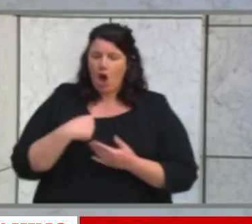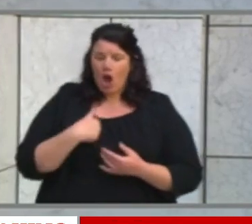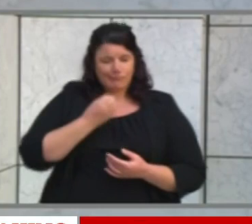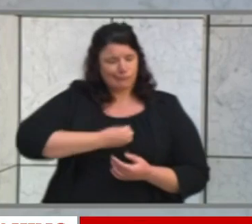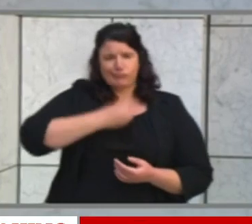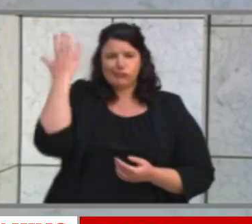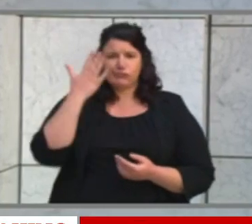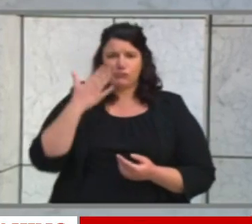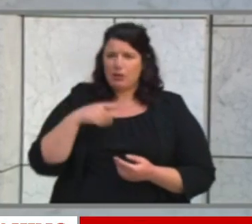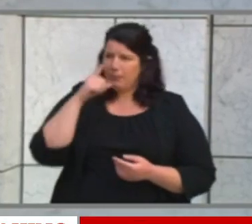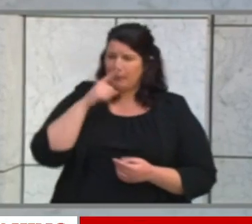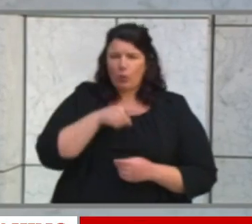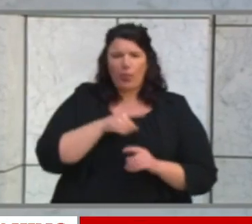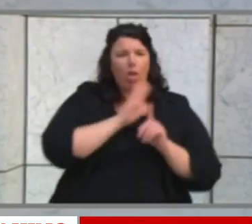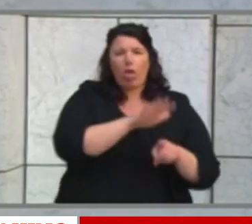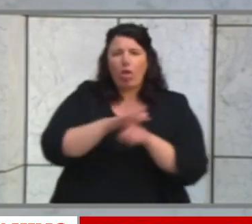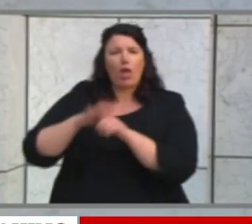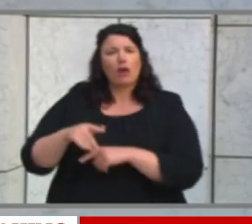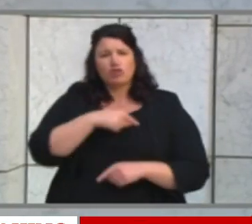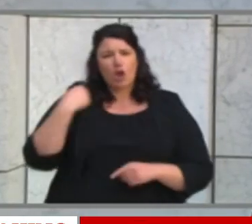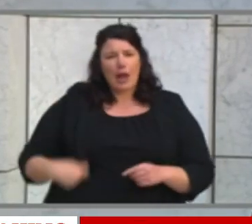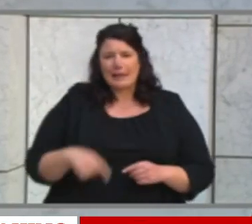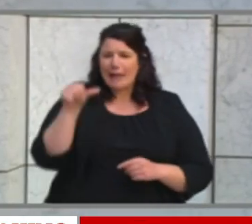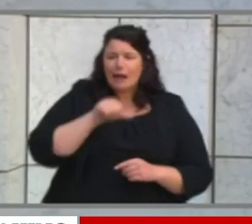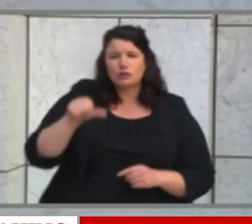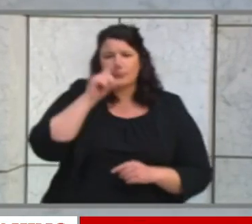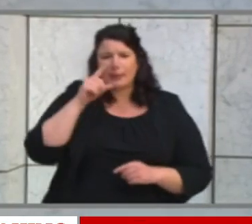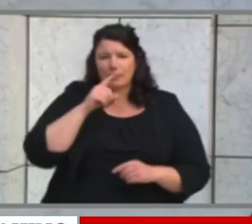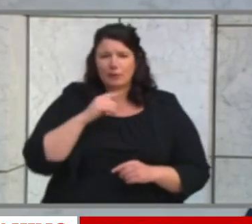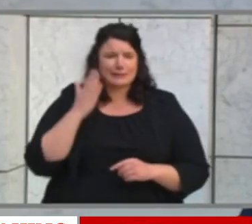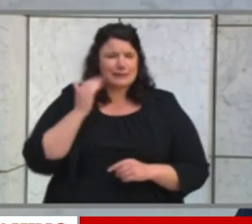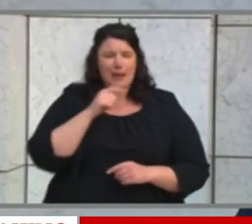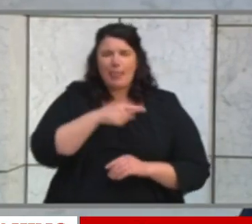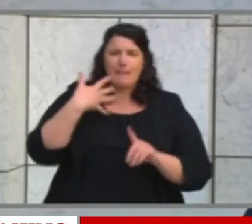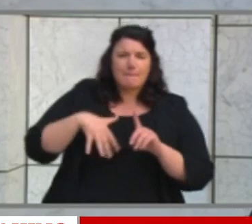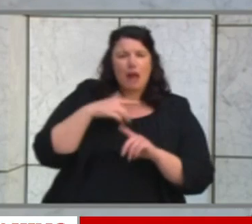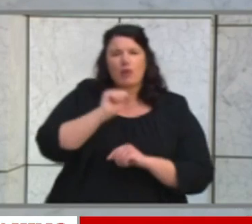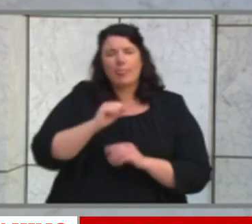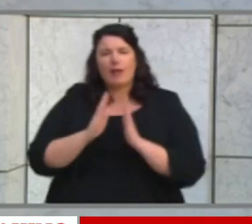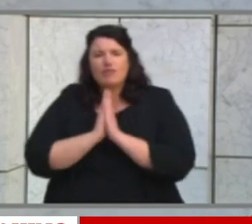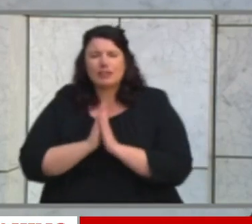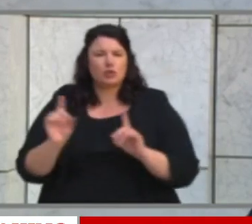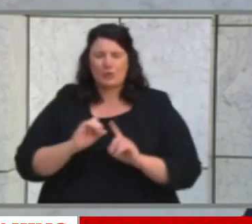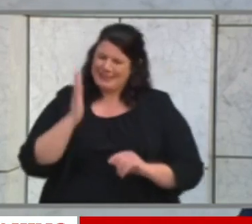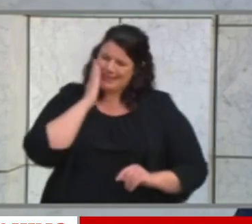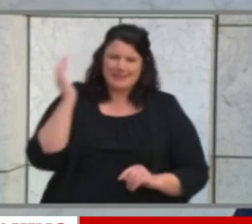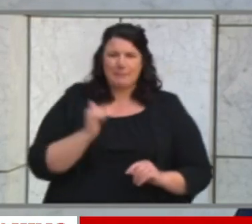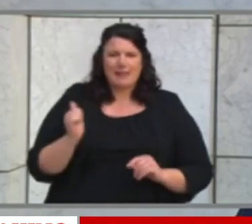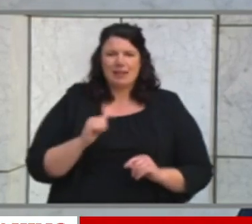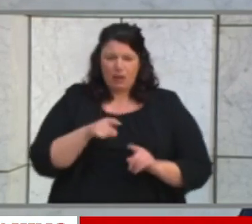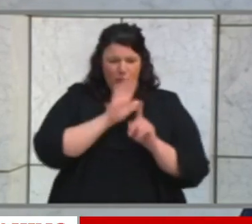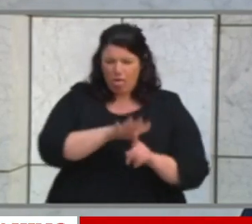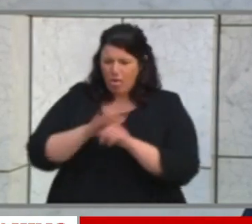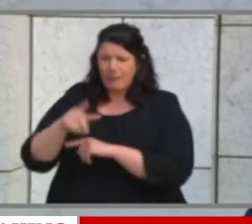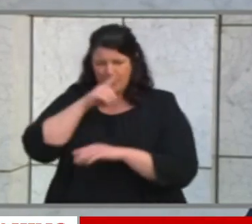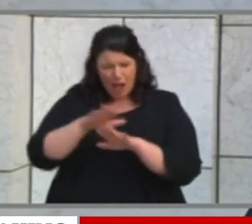sort of behaviour against any Australian, regardless of their ethnicity, of their religion, or whatever it happens to be. And I think that's the view of all Australians.